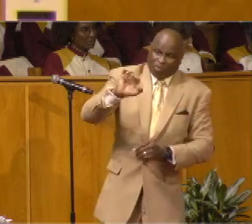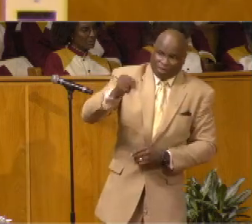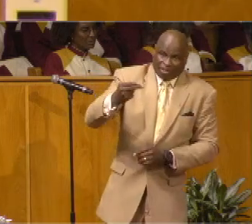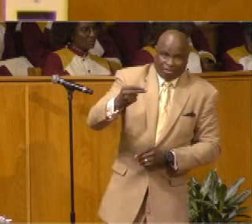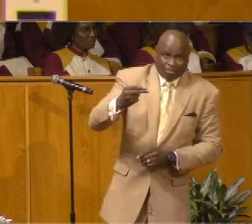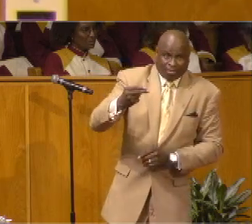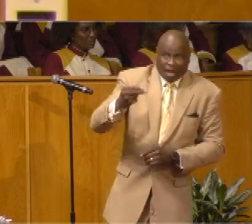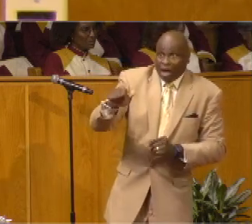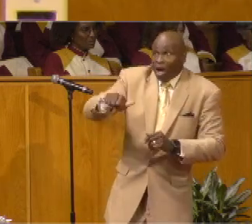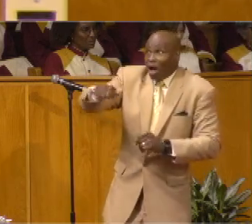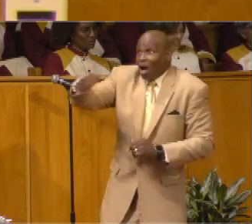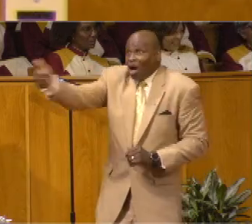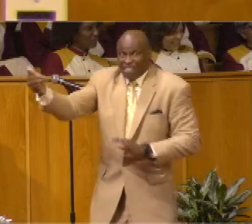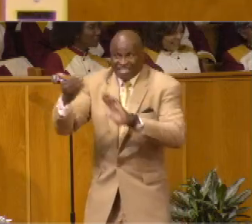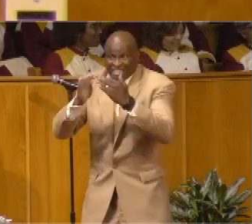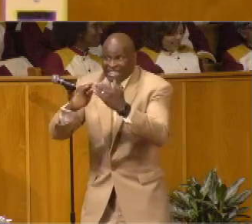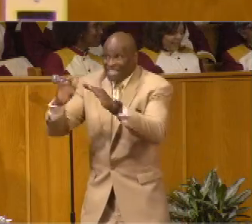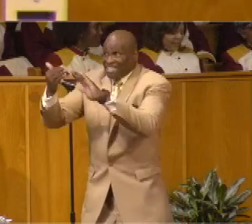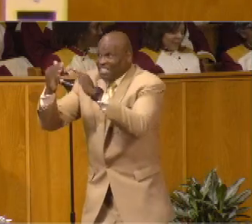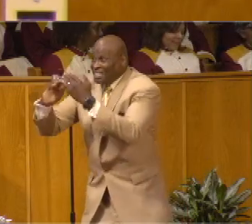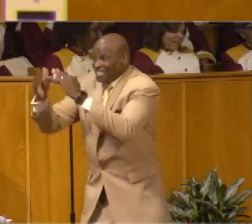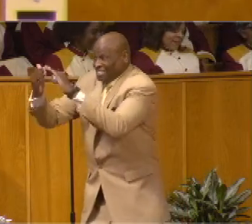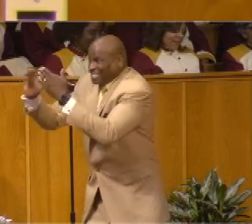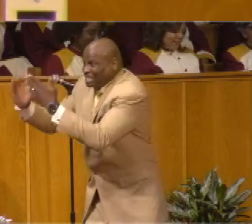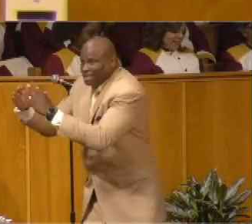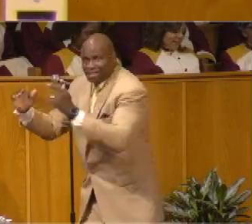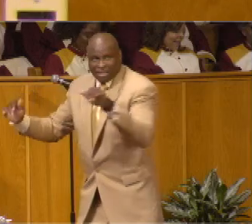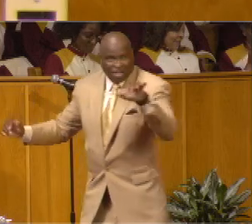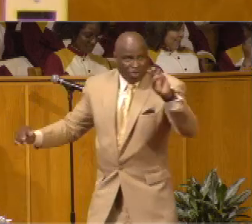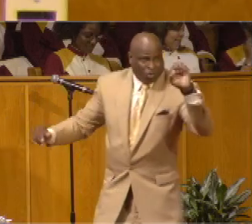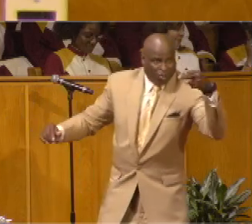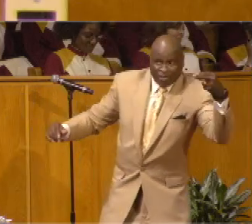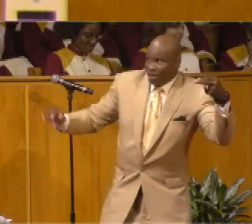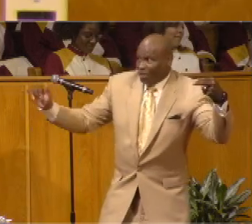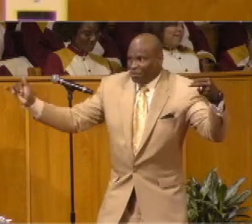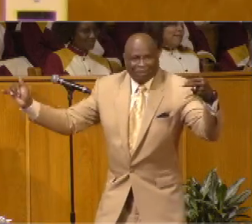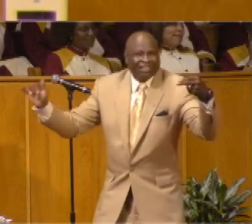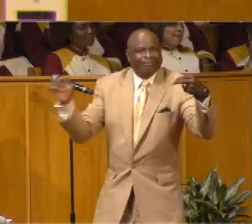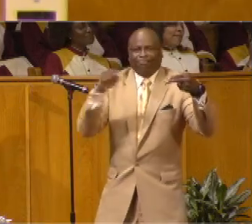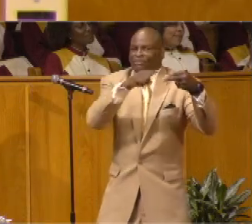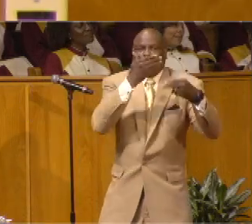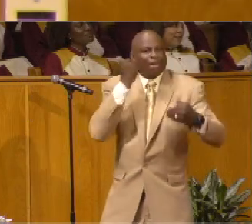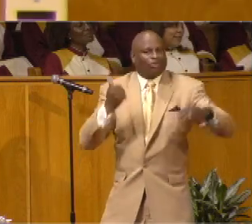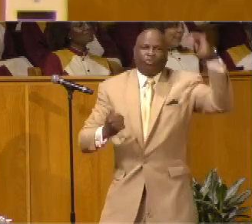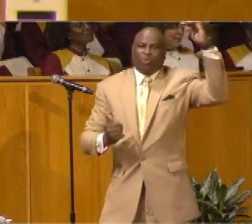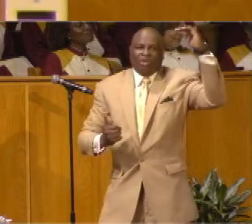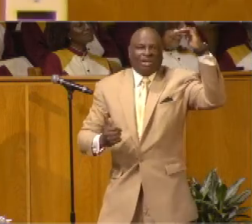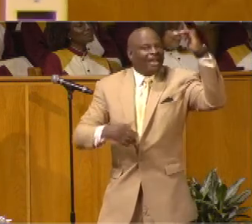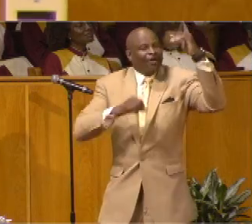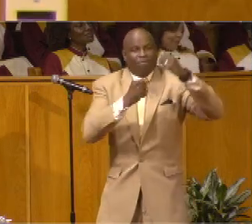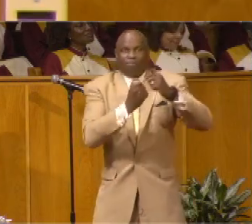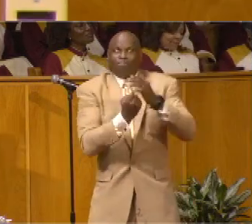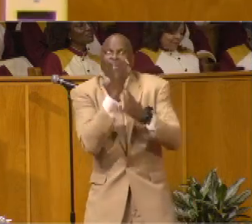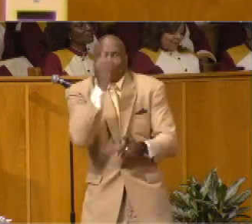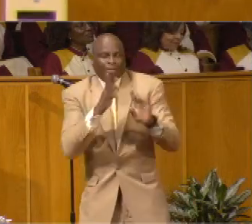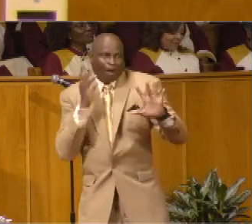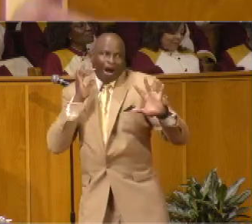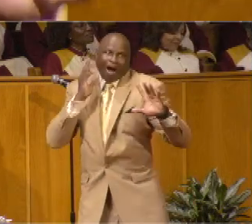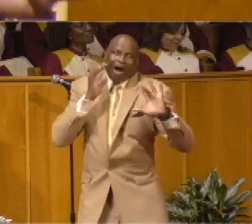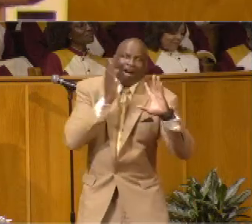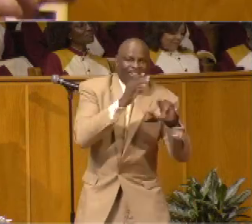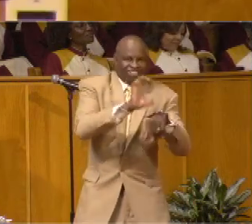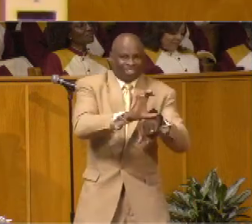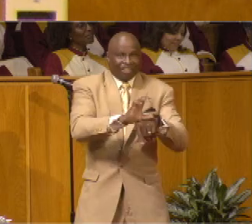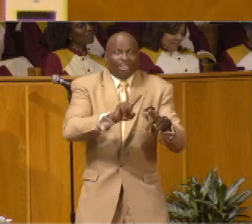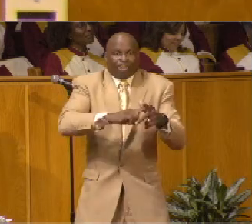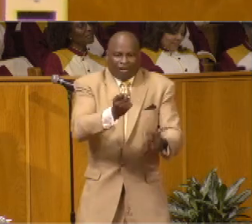church compared to Corinth. Corinth exploded in growth. They started